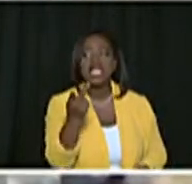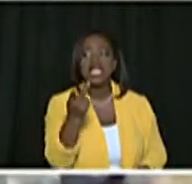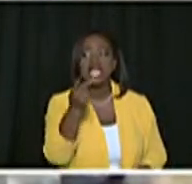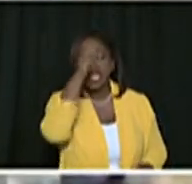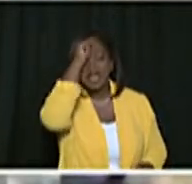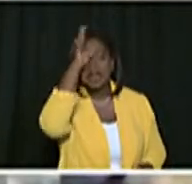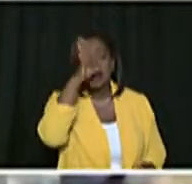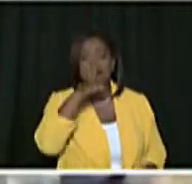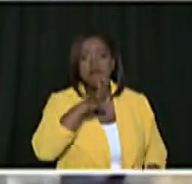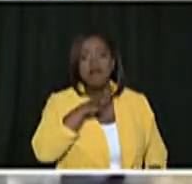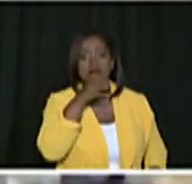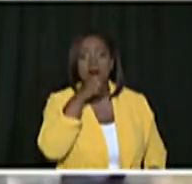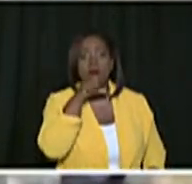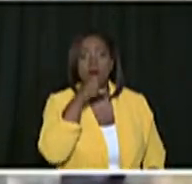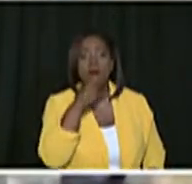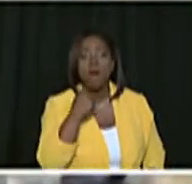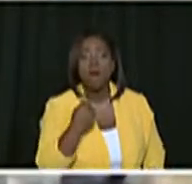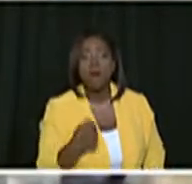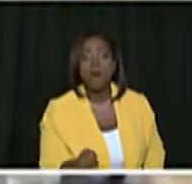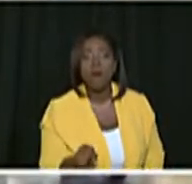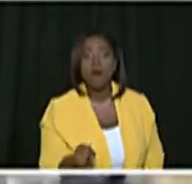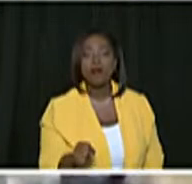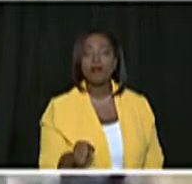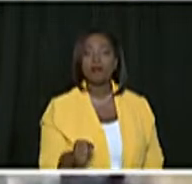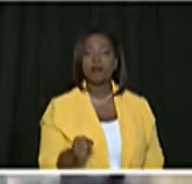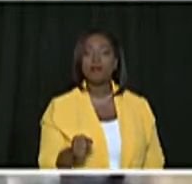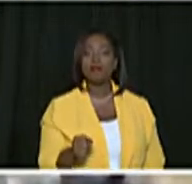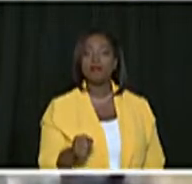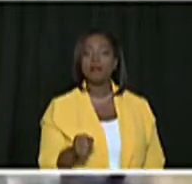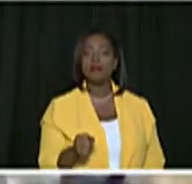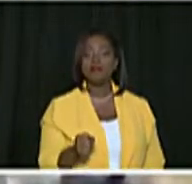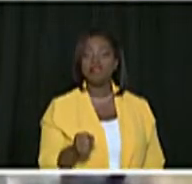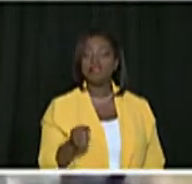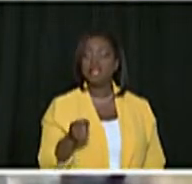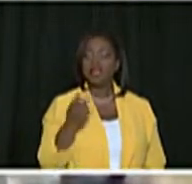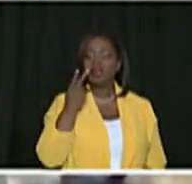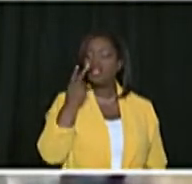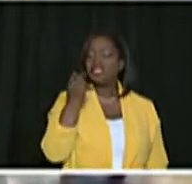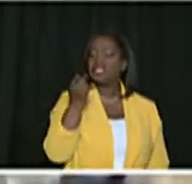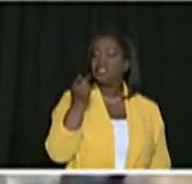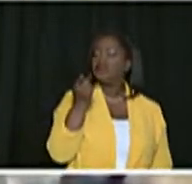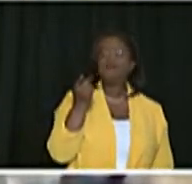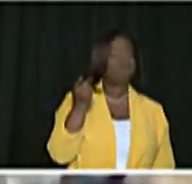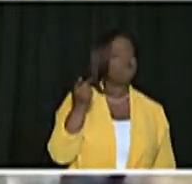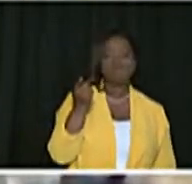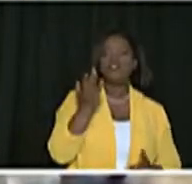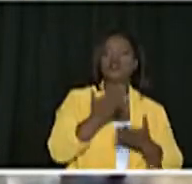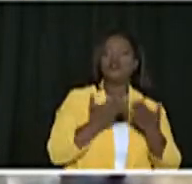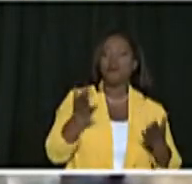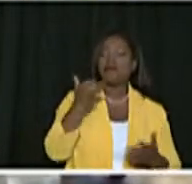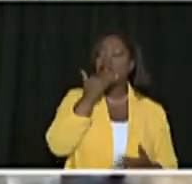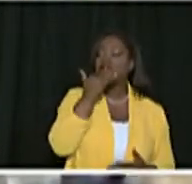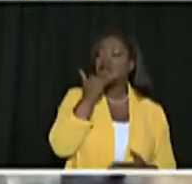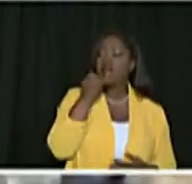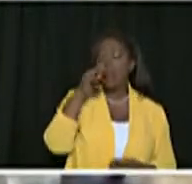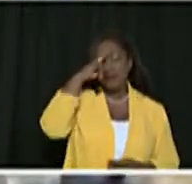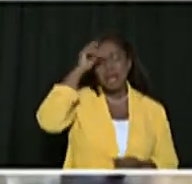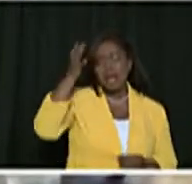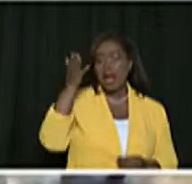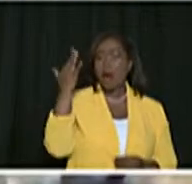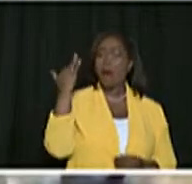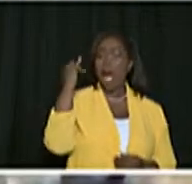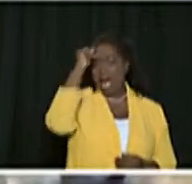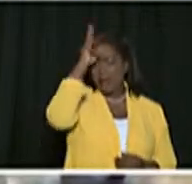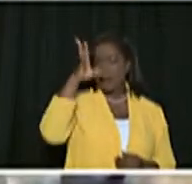these sexual misconduct, you realize that something is wrong here. Hey, something not right. Because why would a man of 50 and